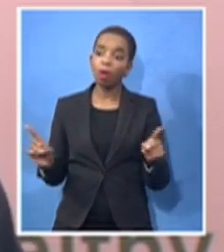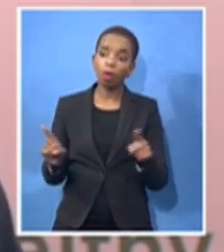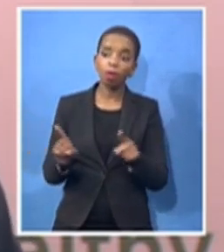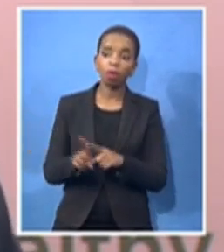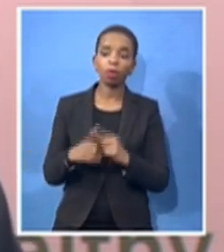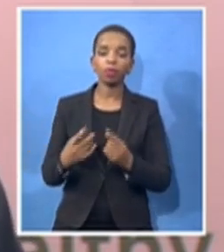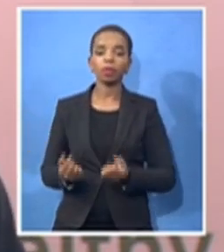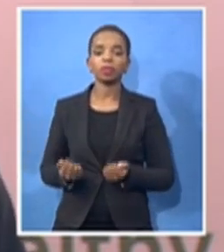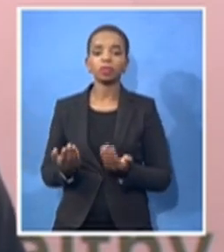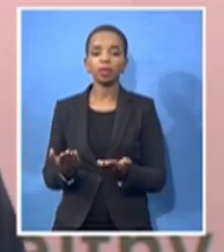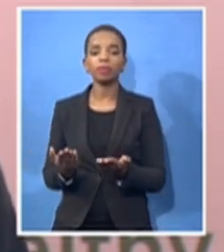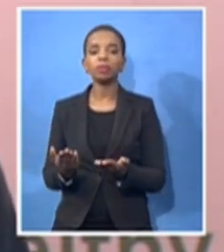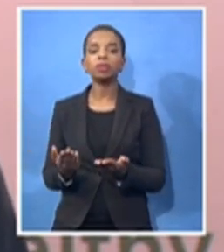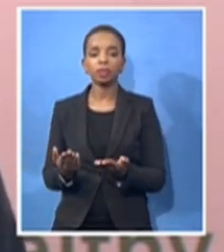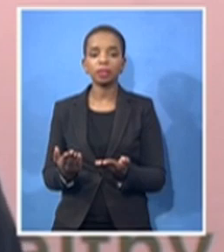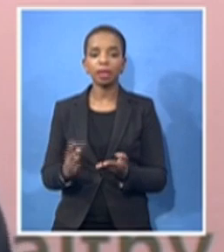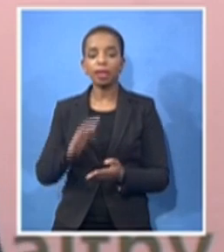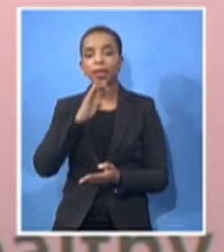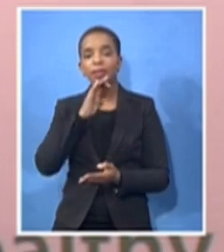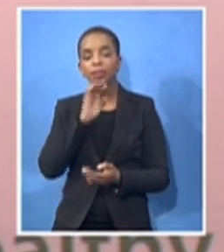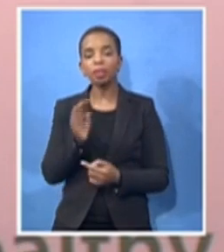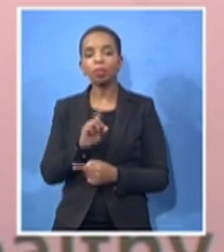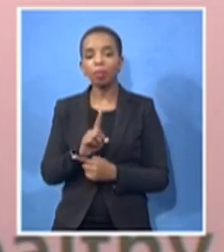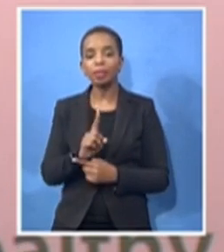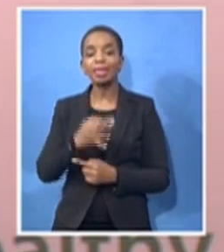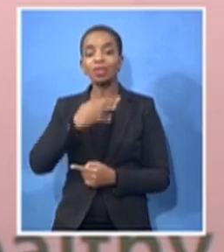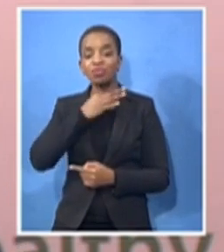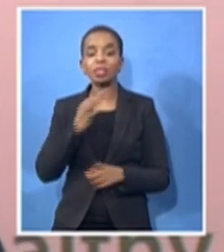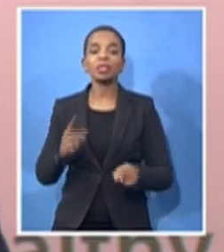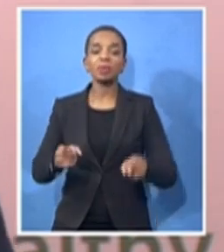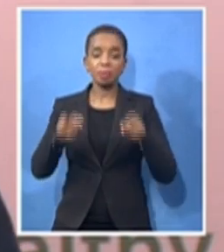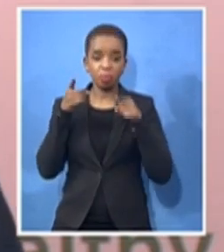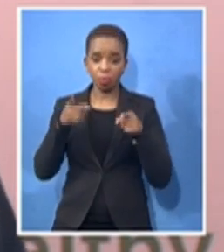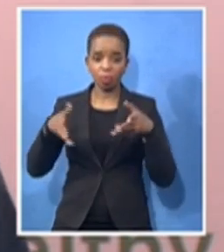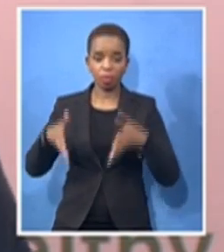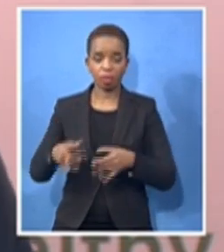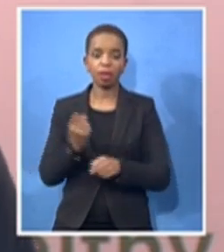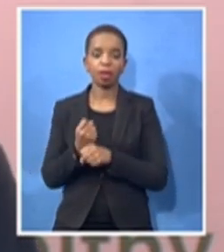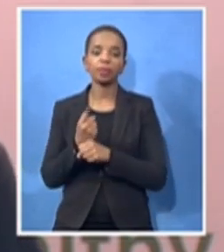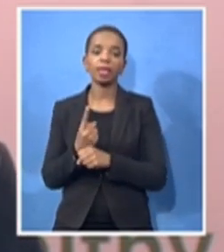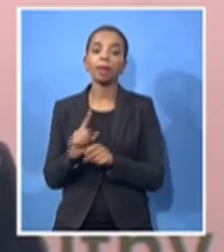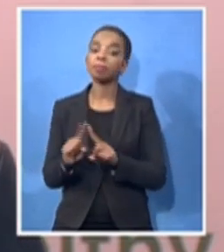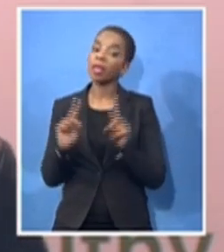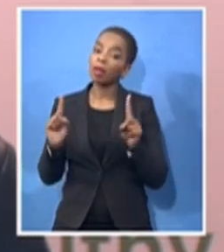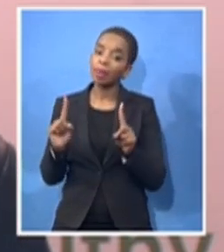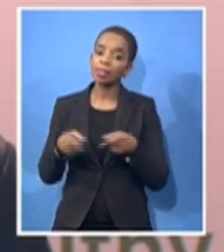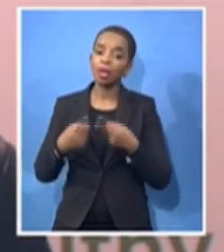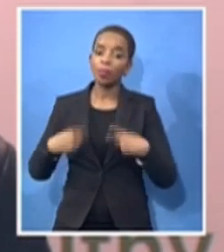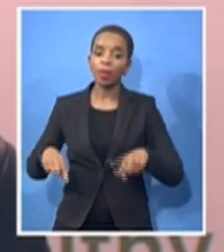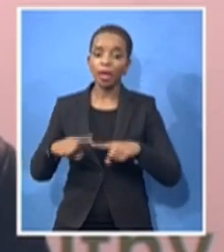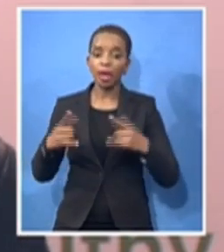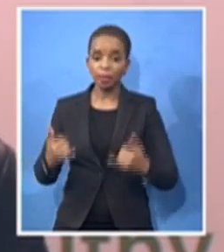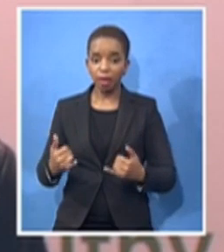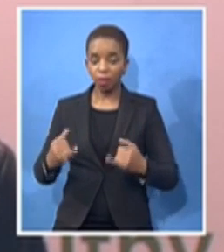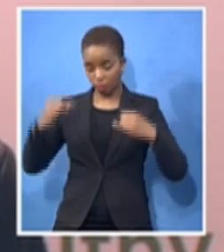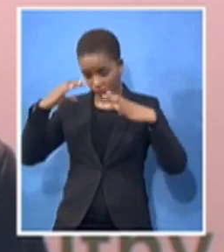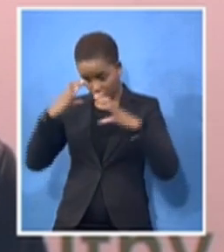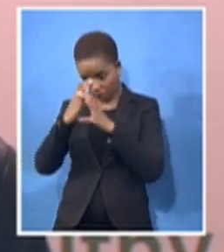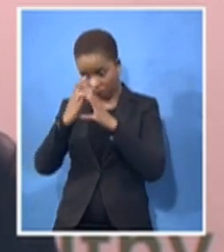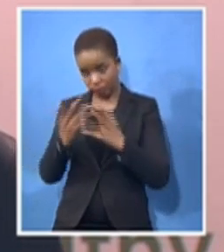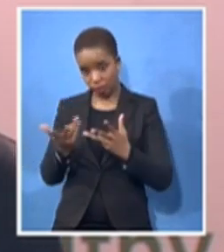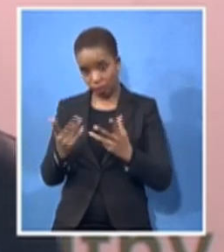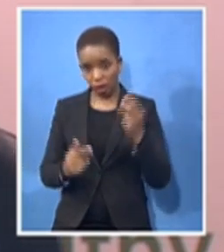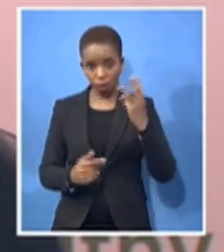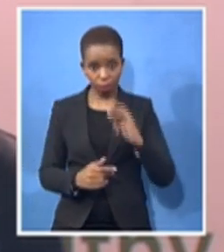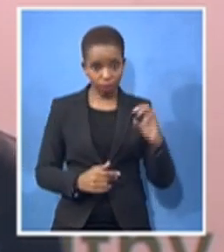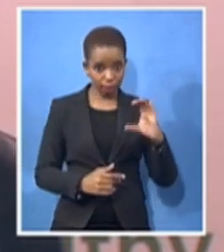risk. So as much as you are focusing now at the epicenter of the Western Cape currently, we are very at the